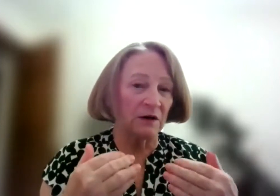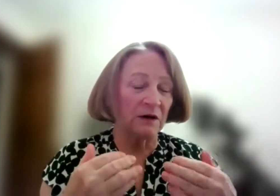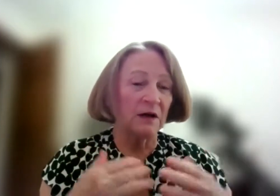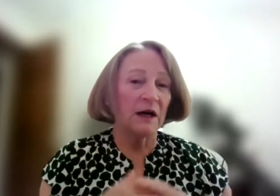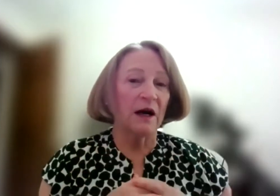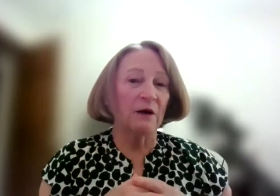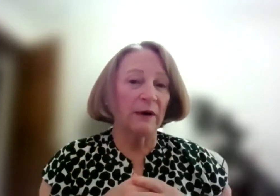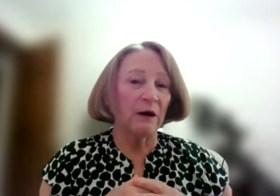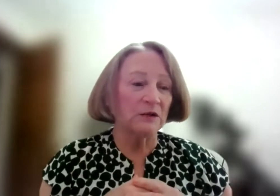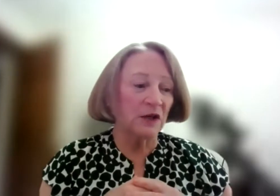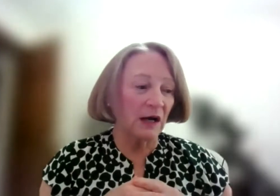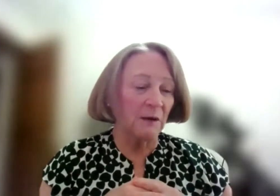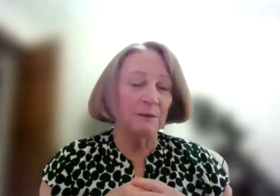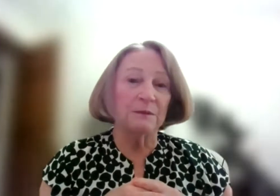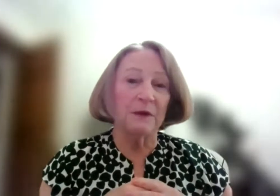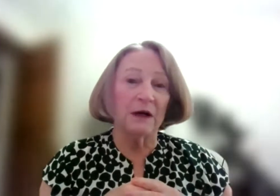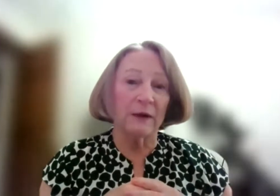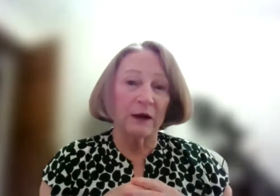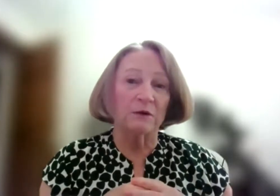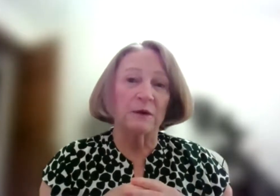needs are around